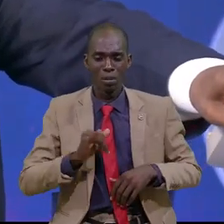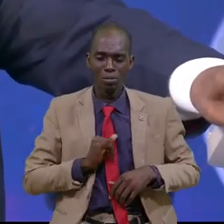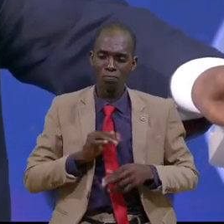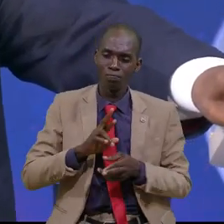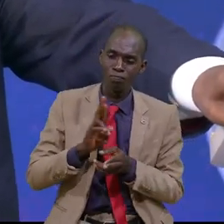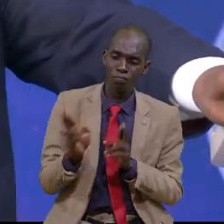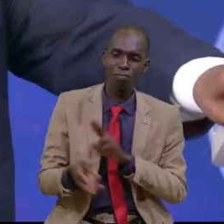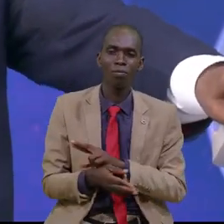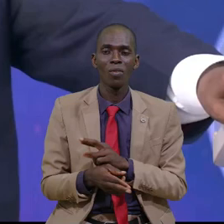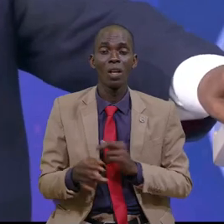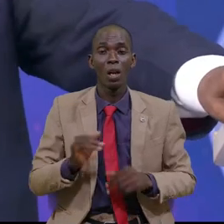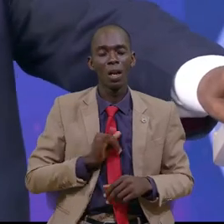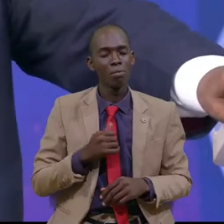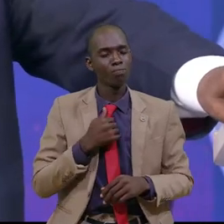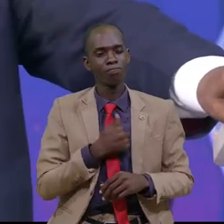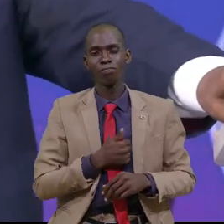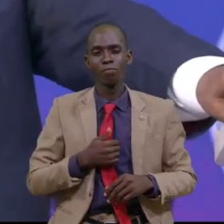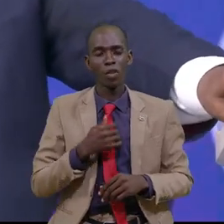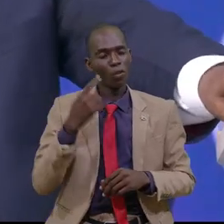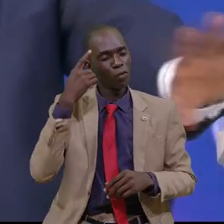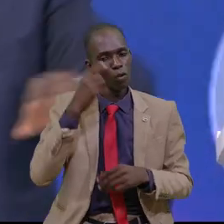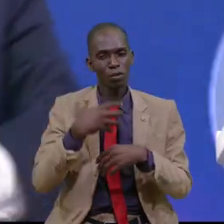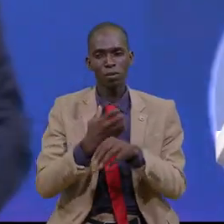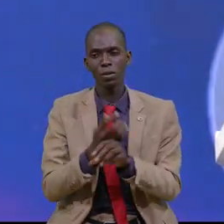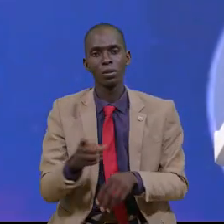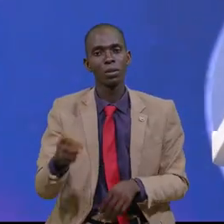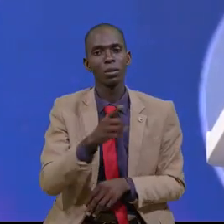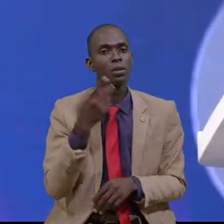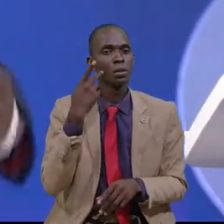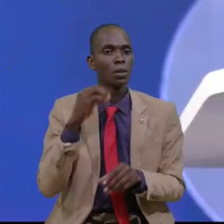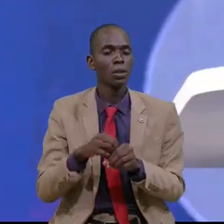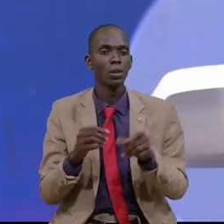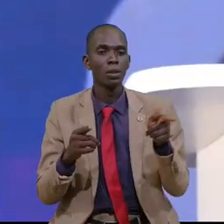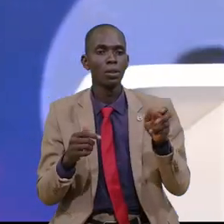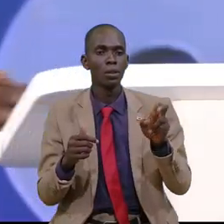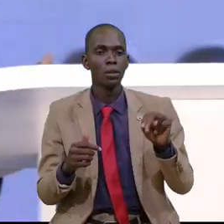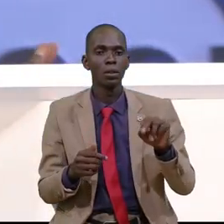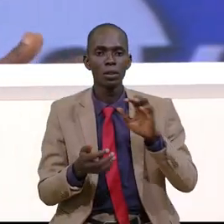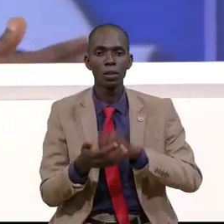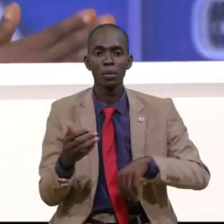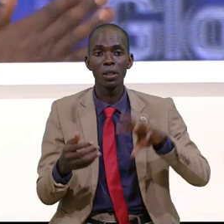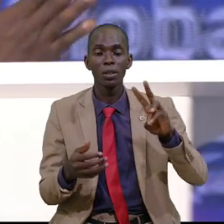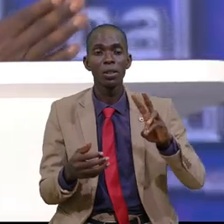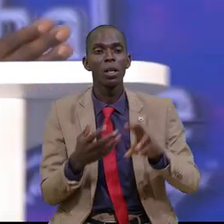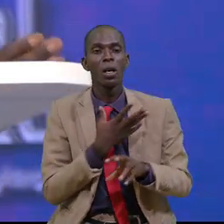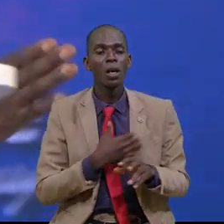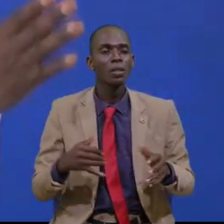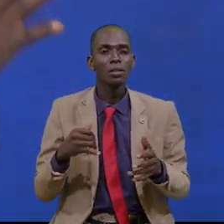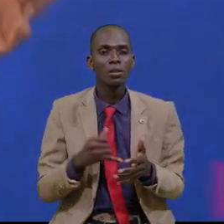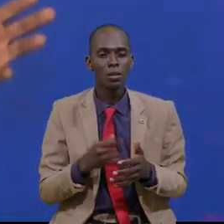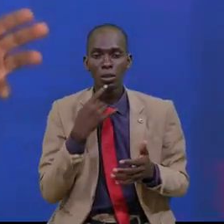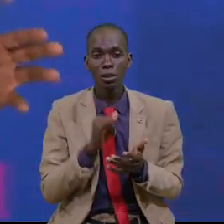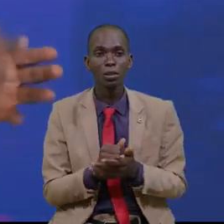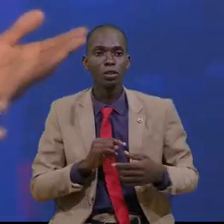I regret my creating them. Genesis chapter 6. And then, grieve not the Holy